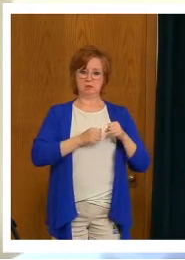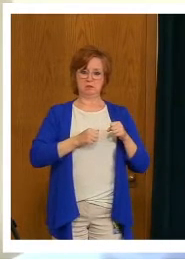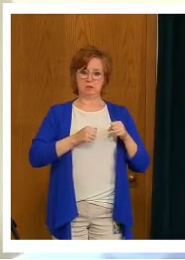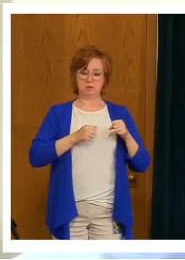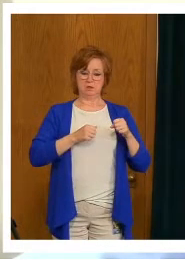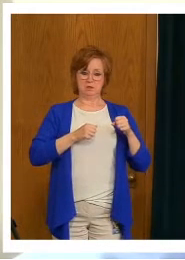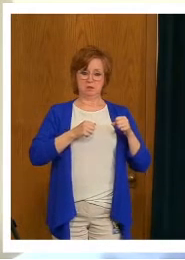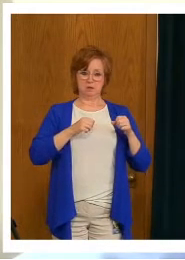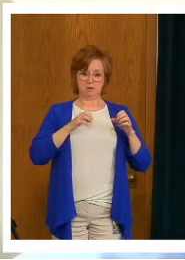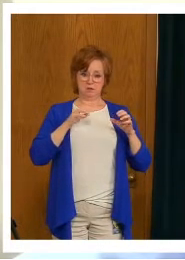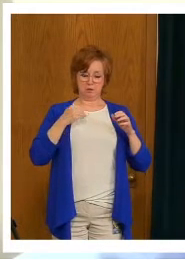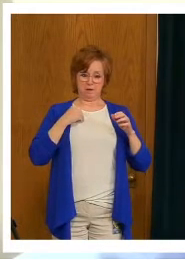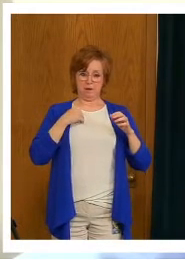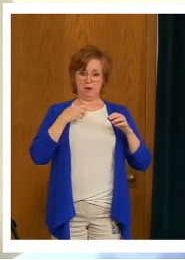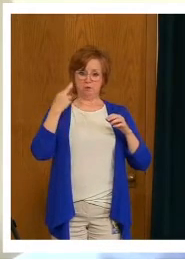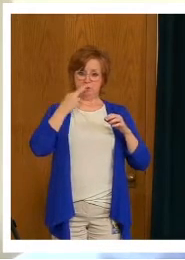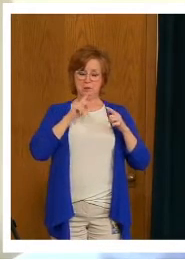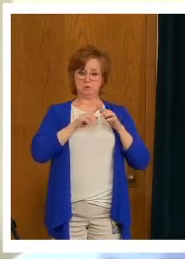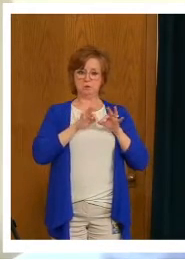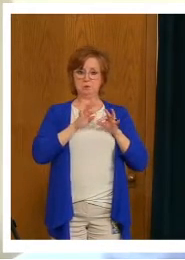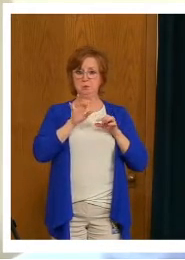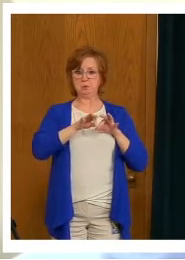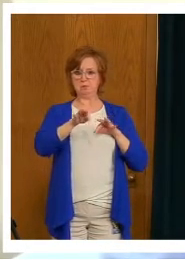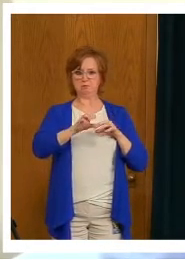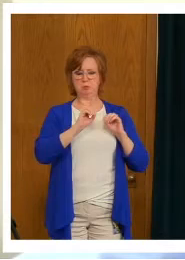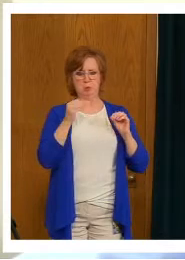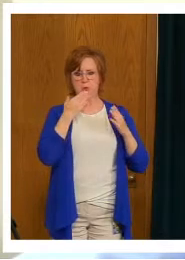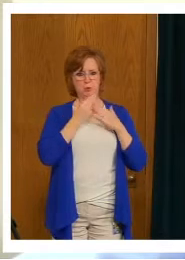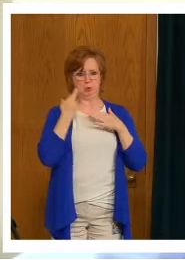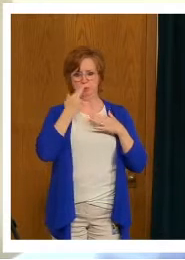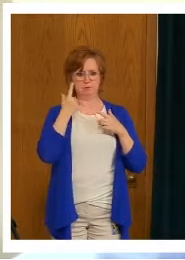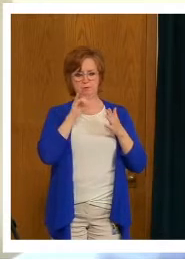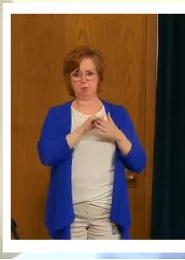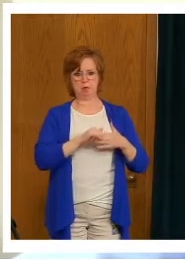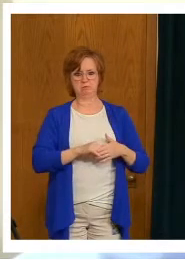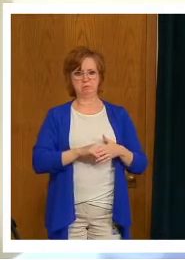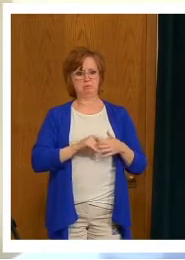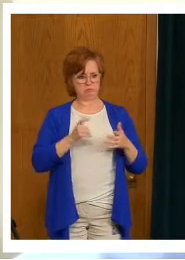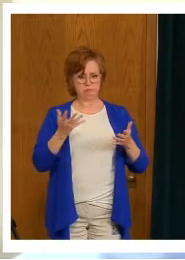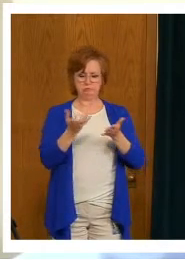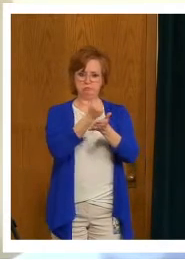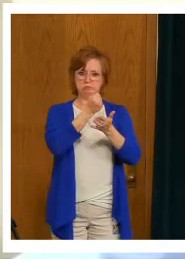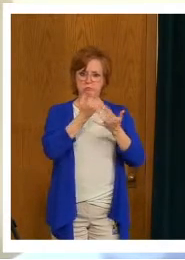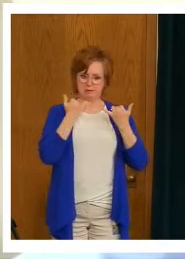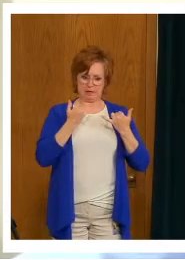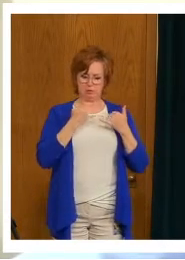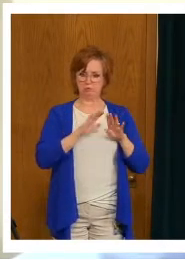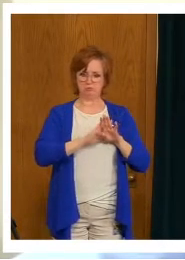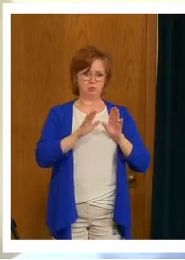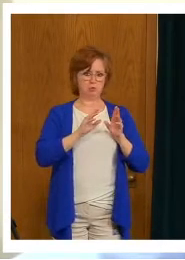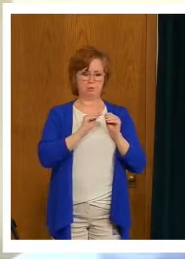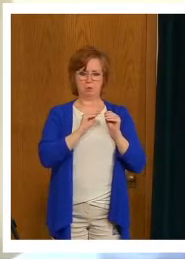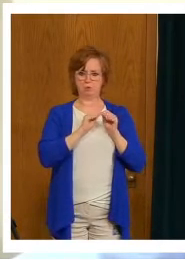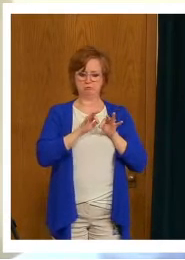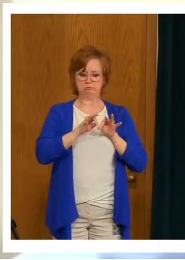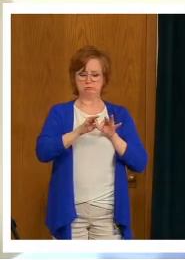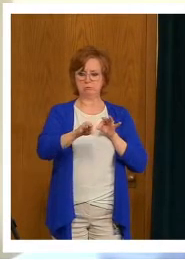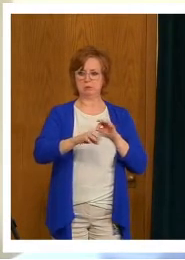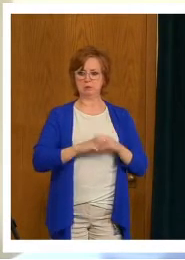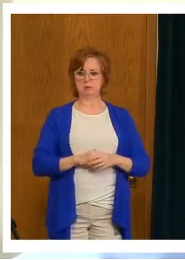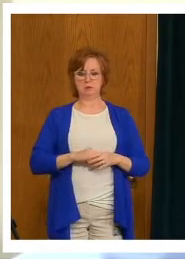to be around. It can have unpredictable and serious consequences. And, getting vaccinated protects